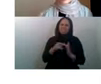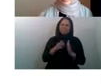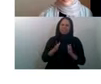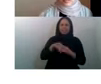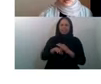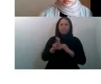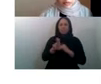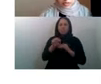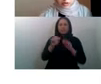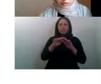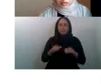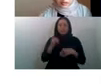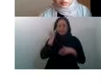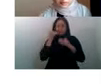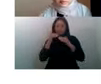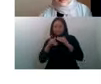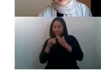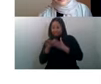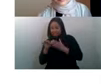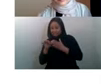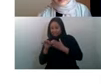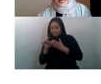an under account, we could be losing another one.